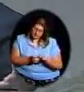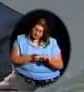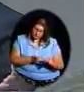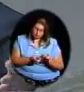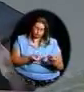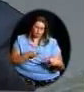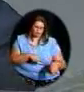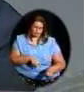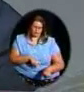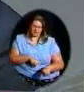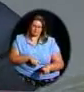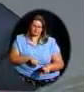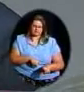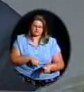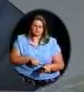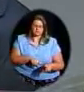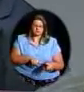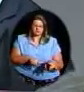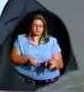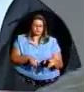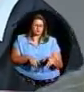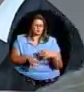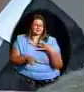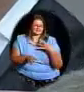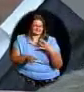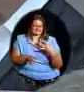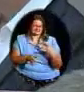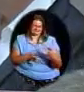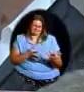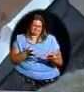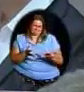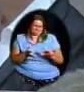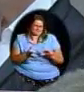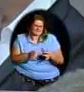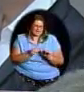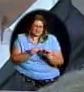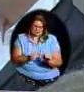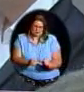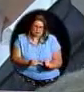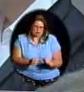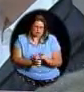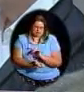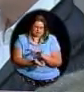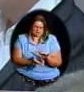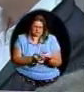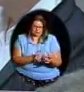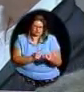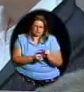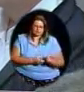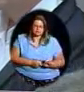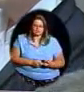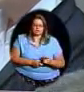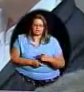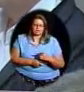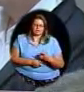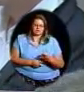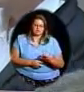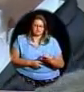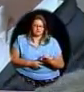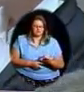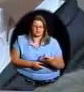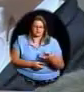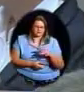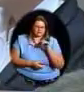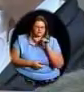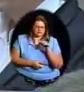come down to us. So it's this constant evolving process. We're learning by doing, and that's the important part with the plan too.